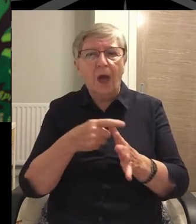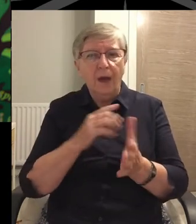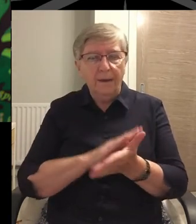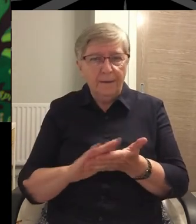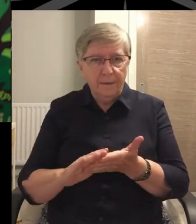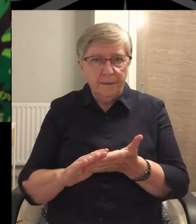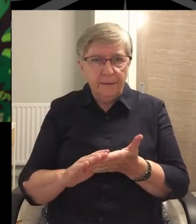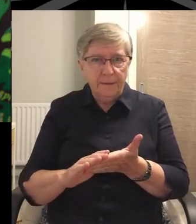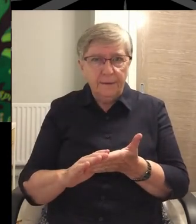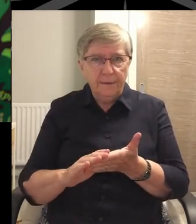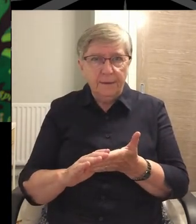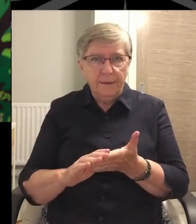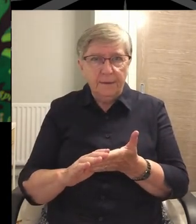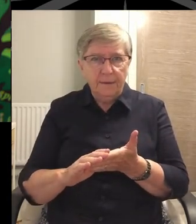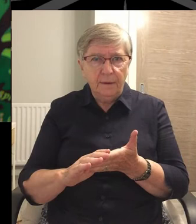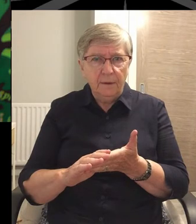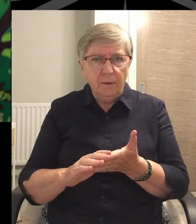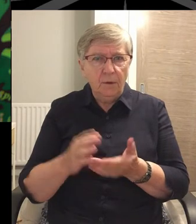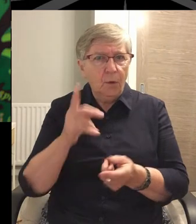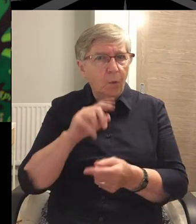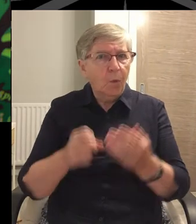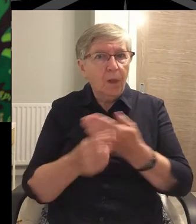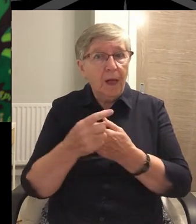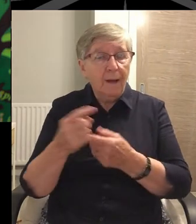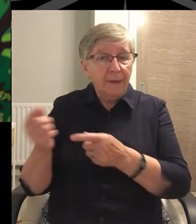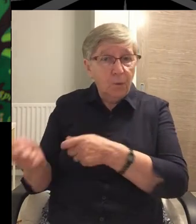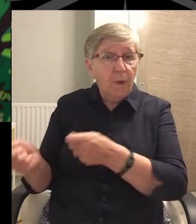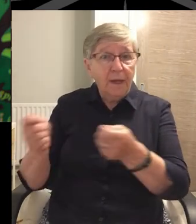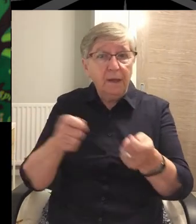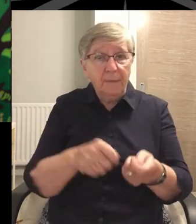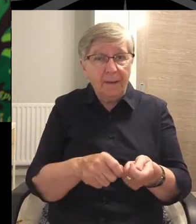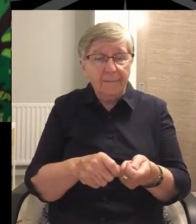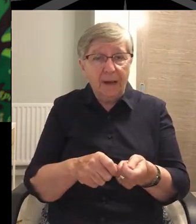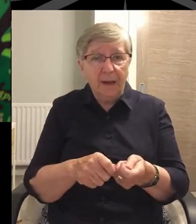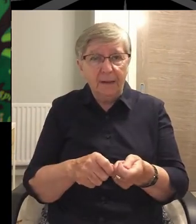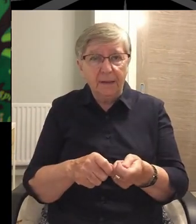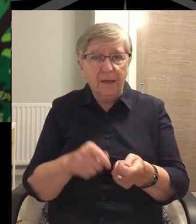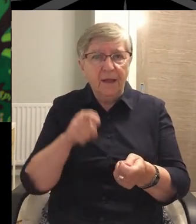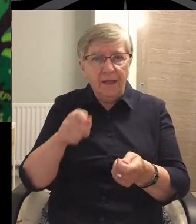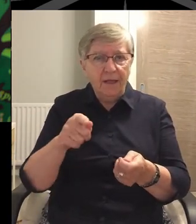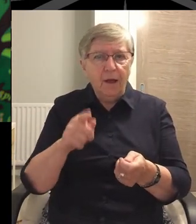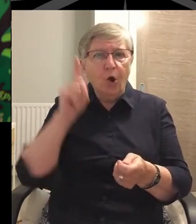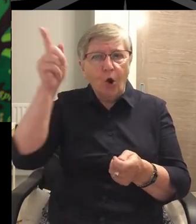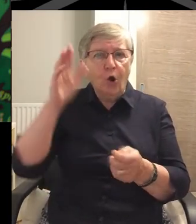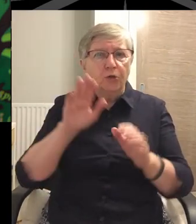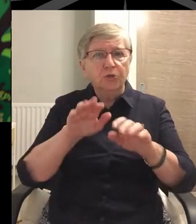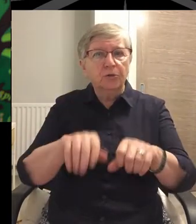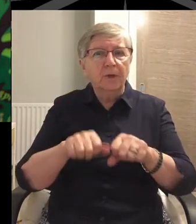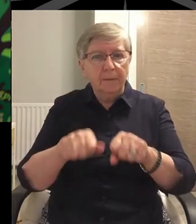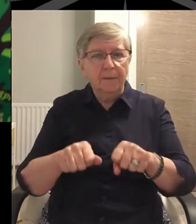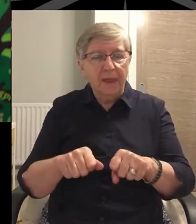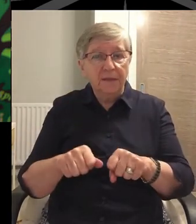Israel and Judah, surprisingly, the restoration was going to be shared with Samaria and Sodom.